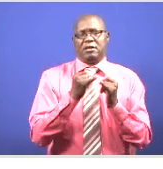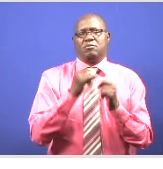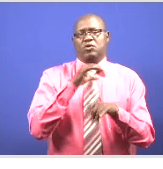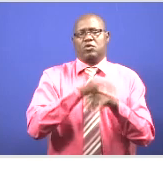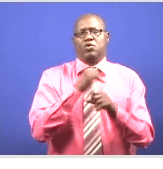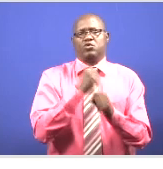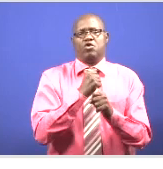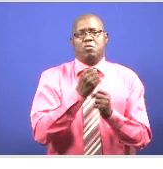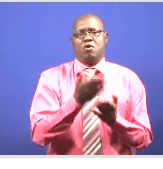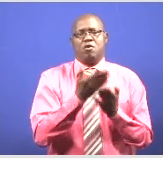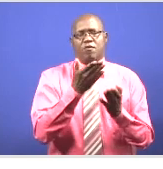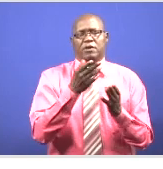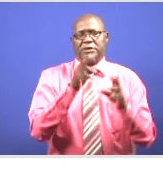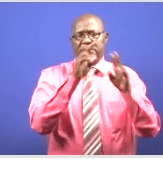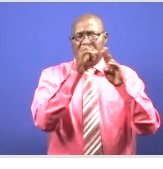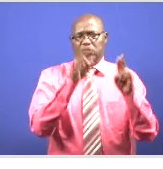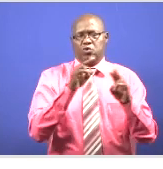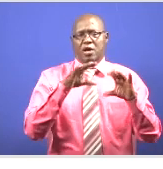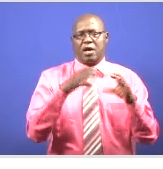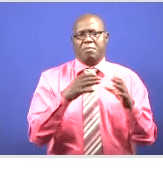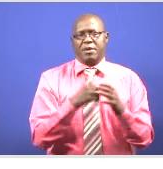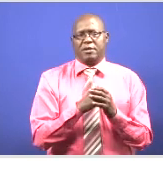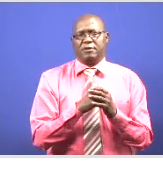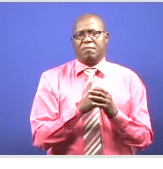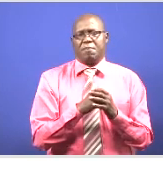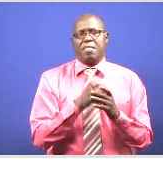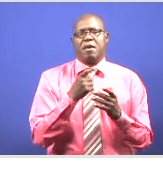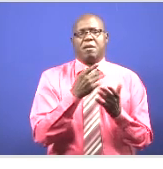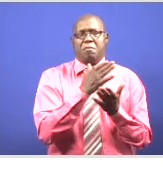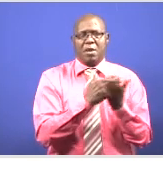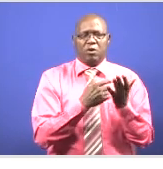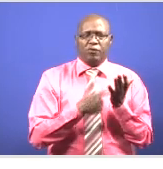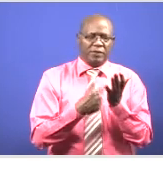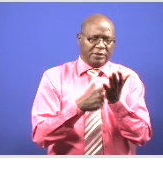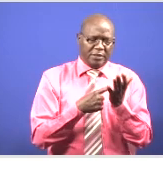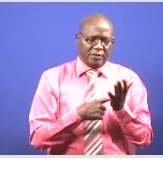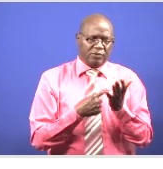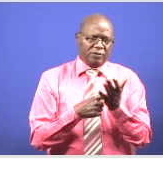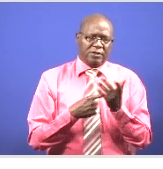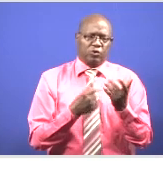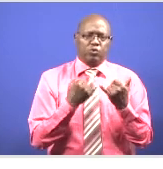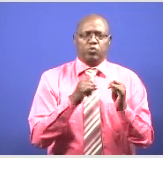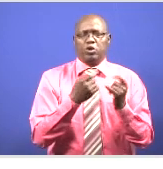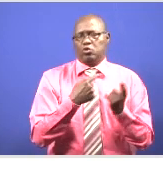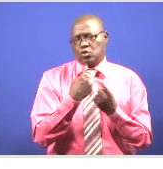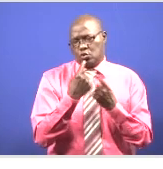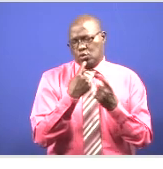one of an international company. And part of the discussion, of course, as we were trying to negotiate on the